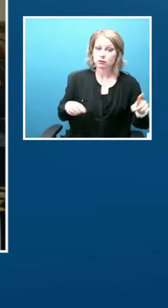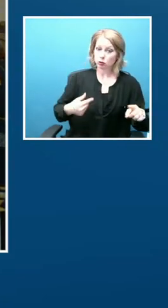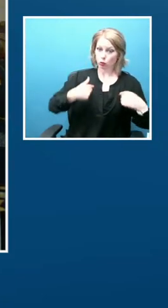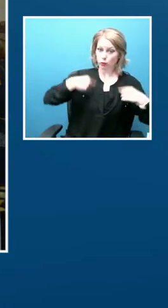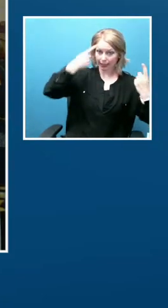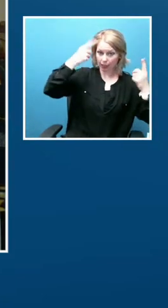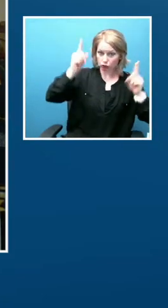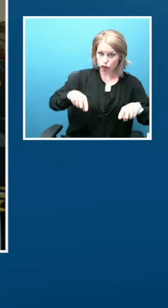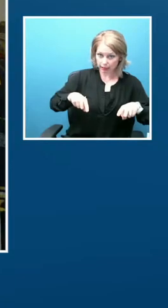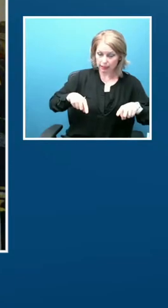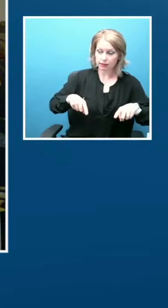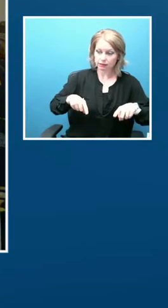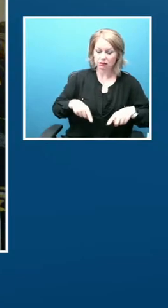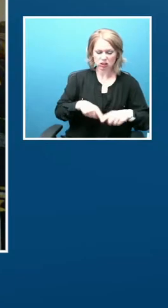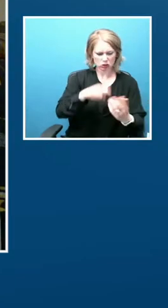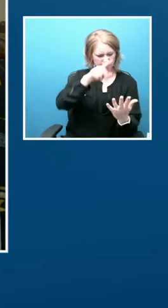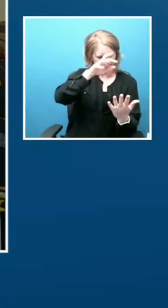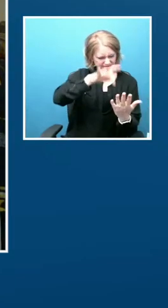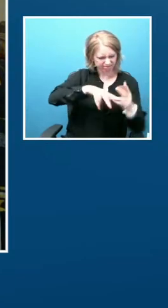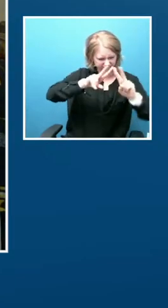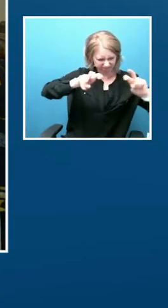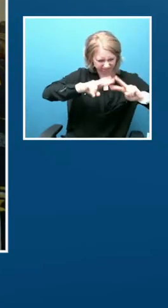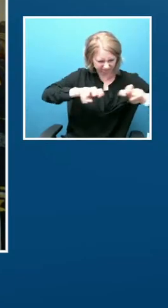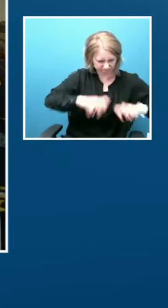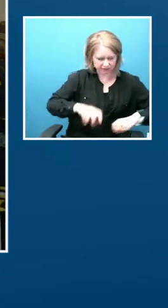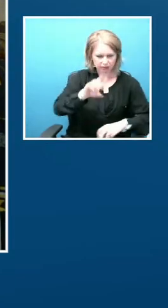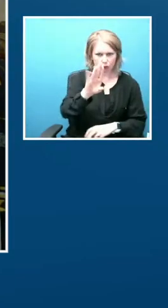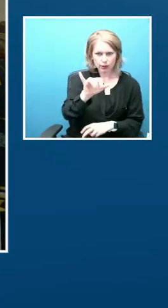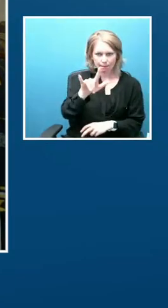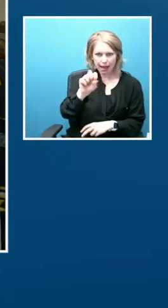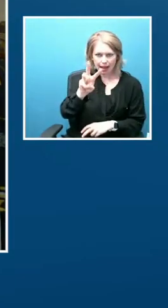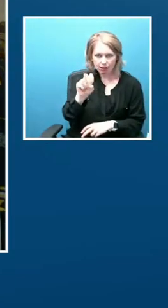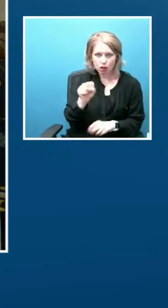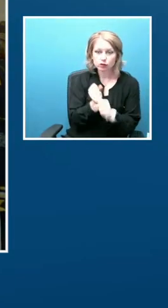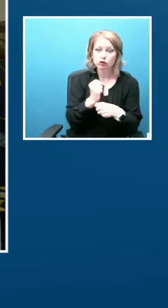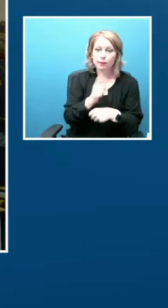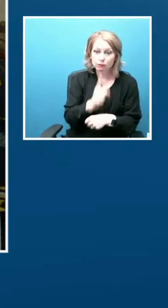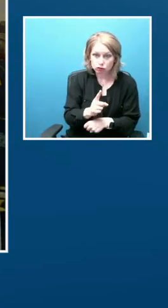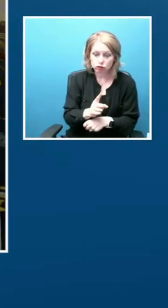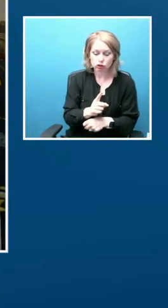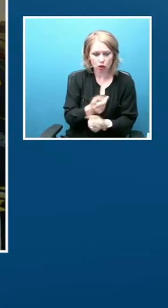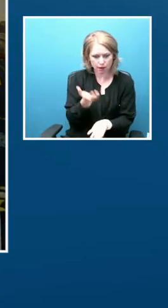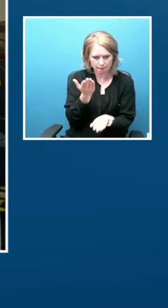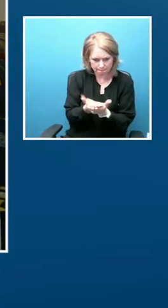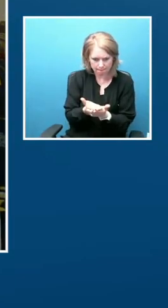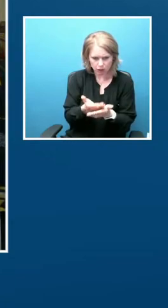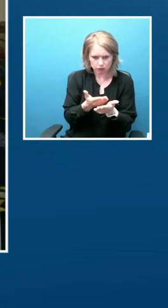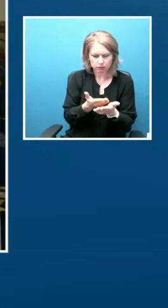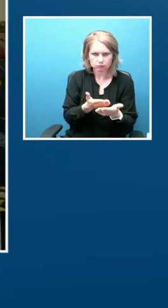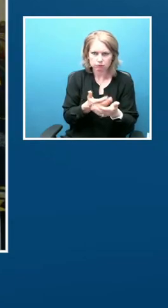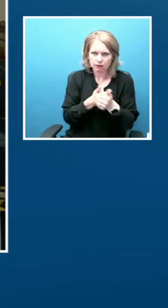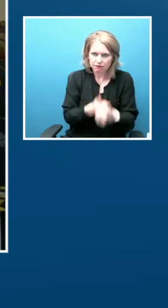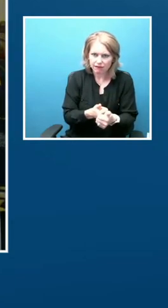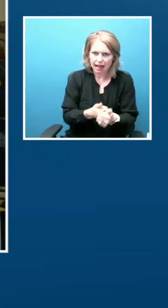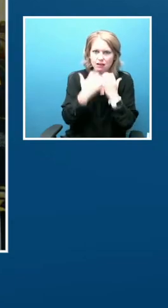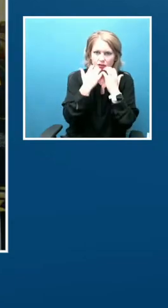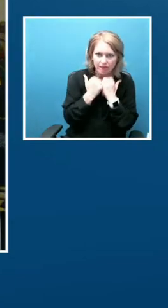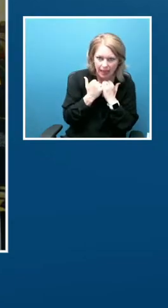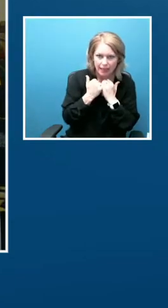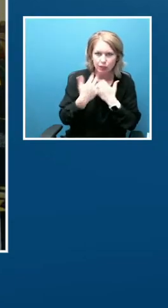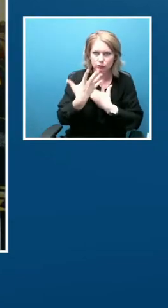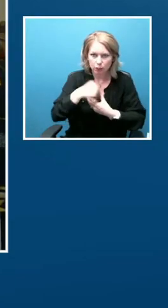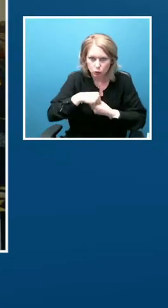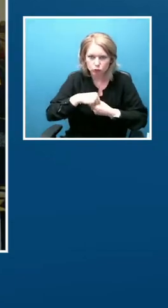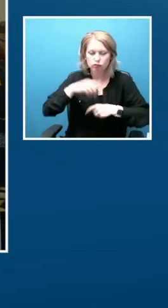review of our bylaws to ensure that they adequately reflected our values of transparency, inclusion, and